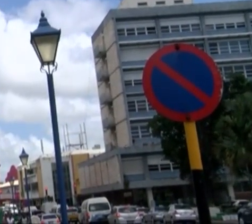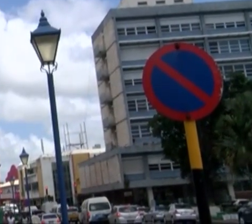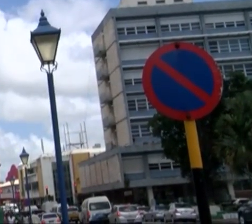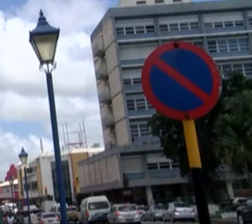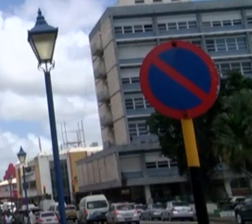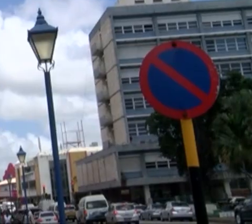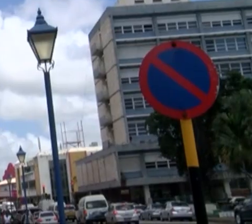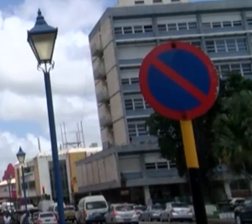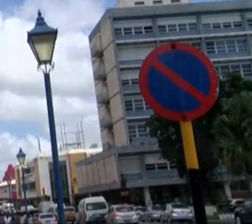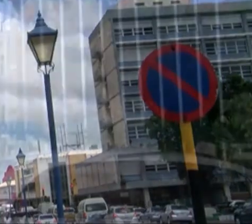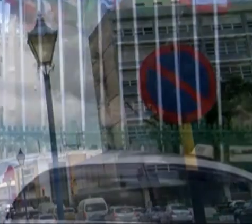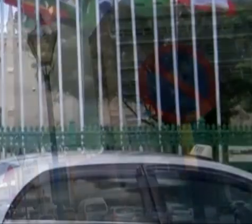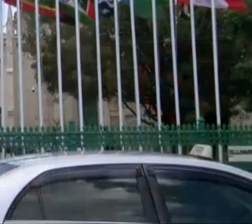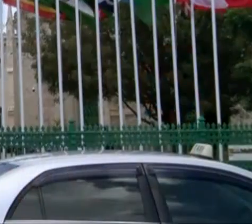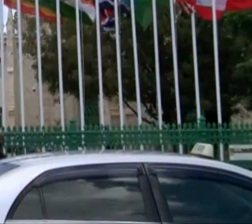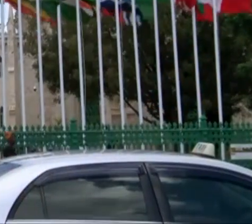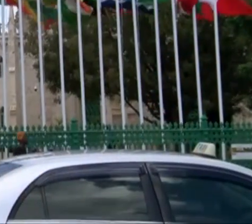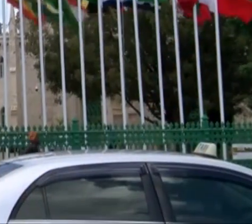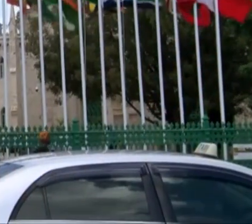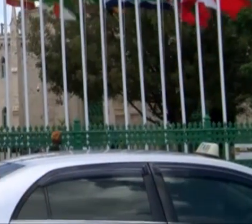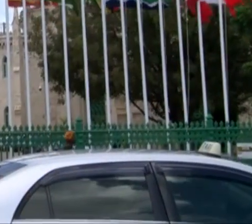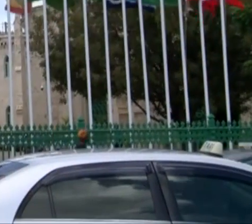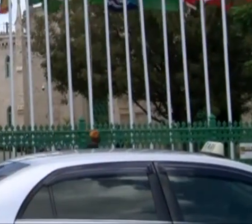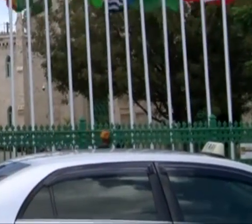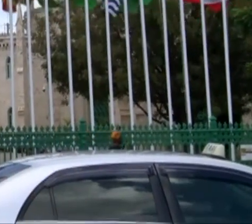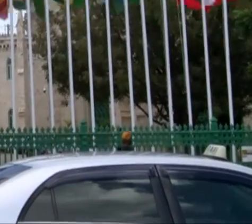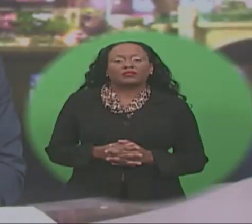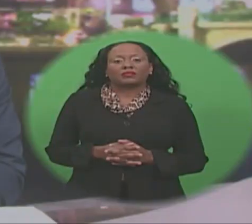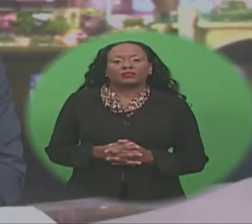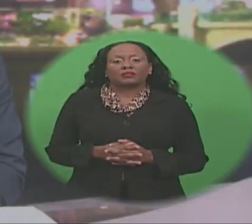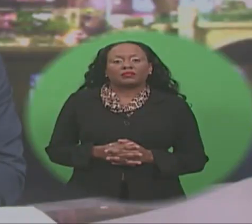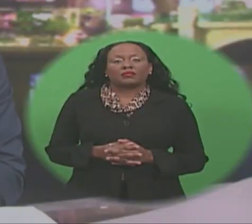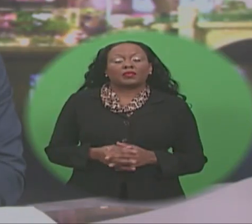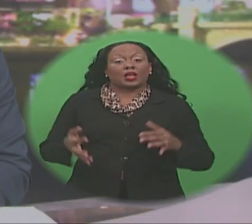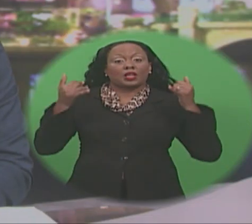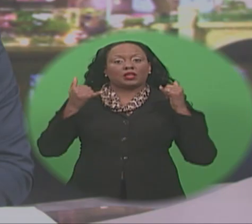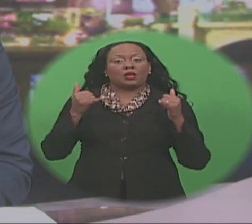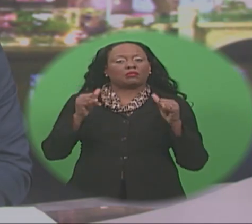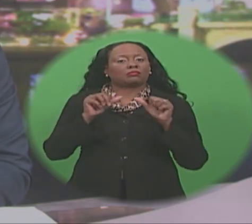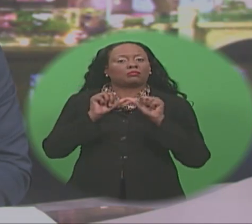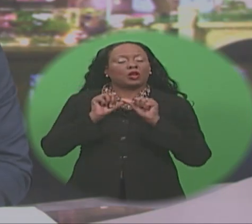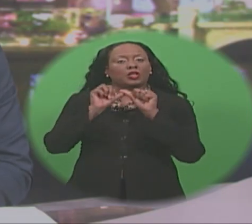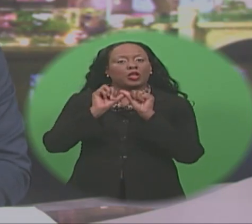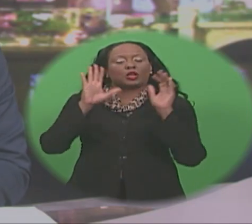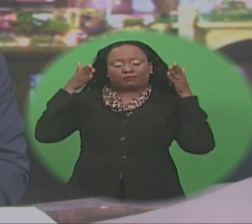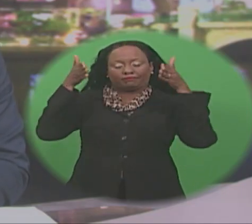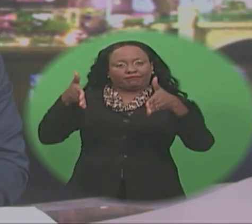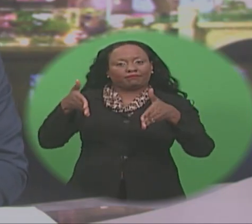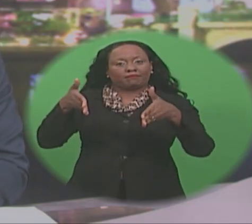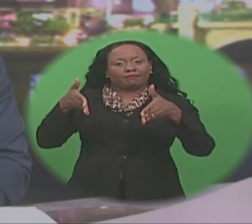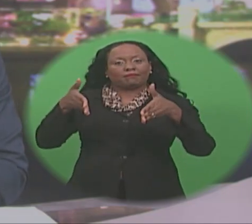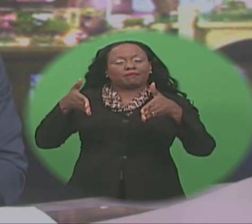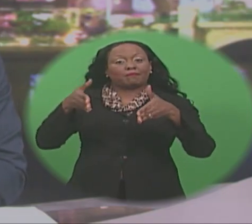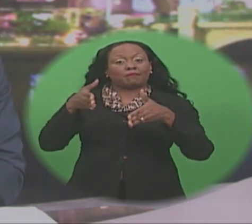first celebrated in 1902. Rianne Phillips, Cbc News. Thank you, Rianne. Well, as the spotlight continues to